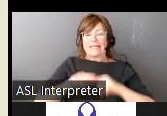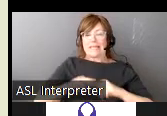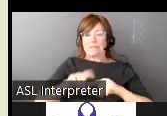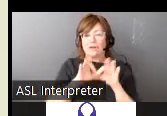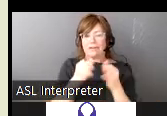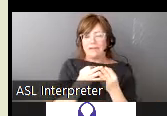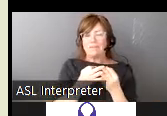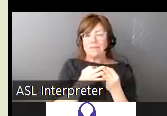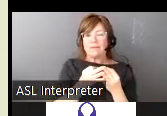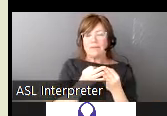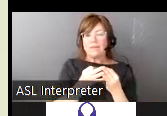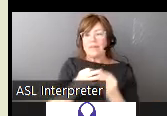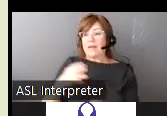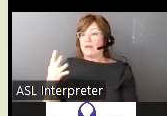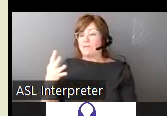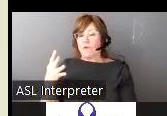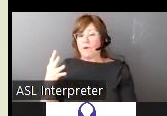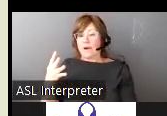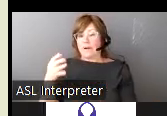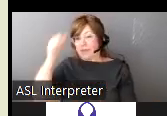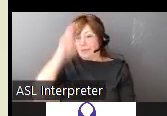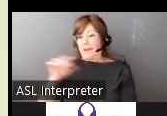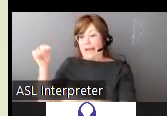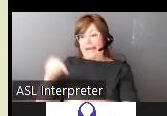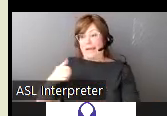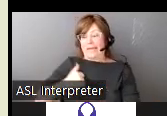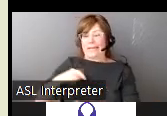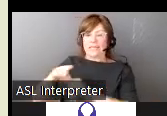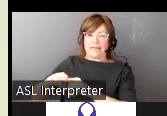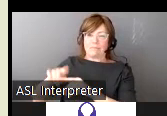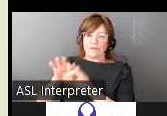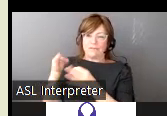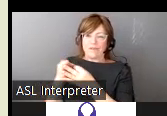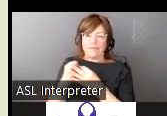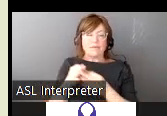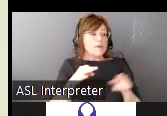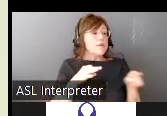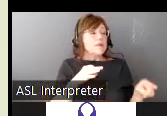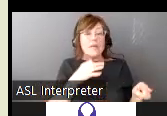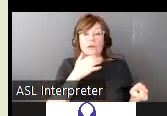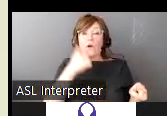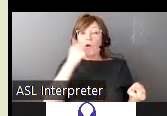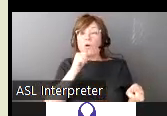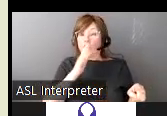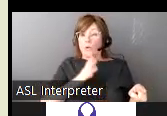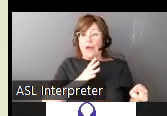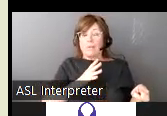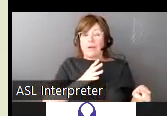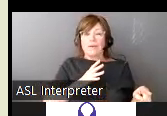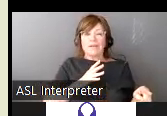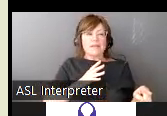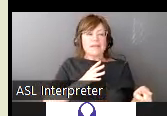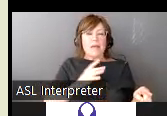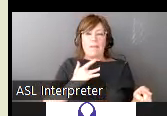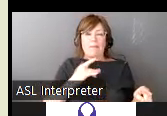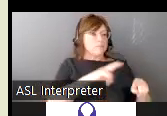compared to only 4 older men. Therefore, older women are more likely to be dependent on others to